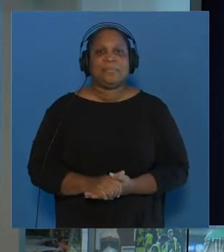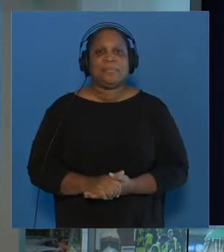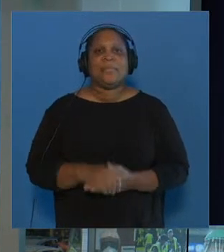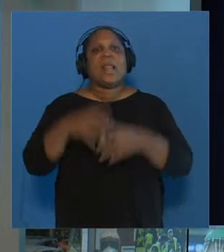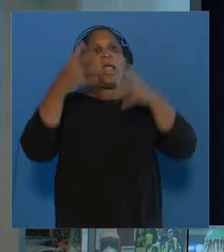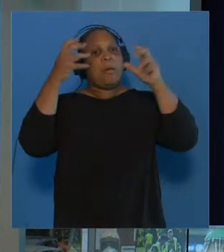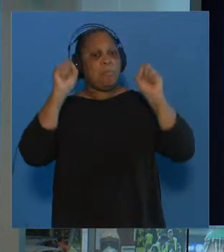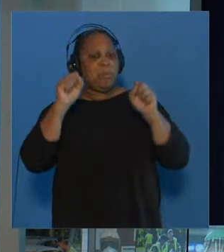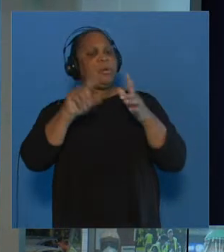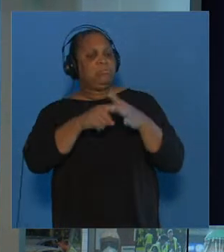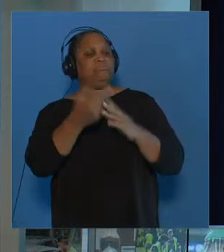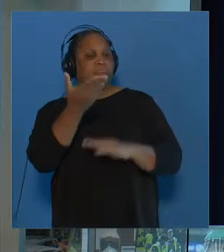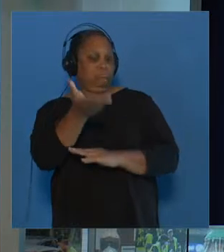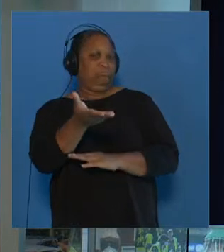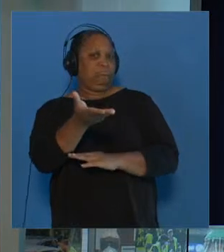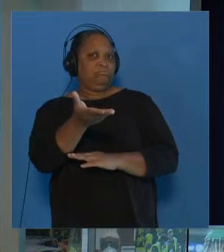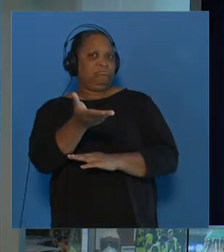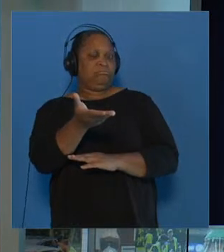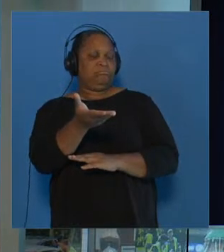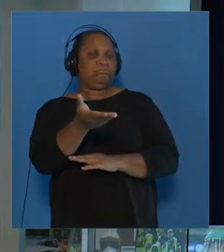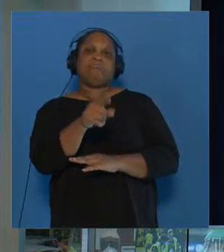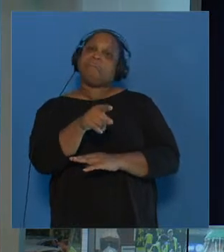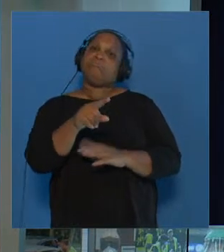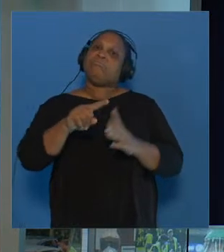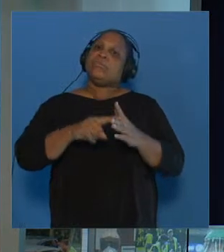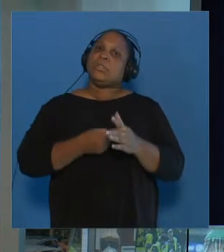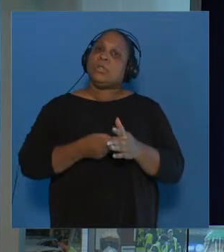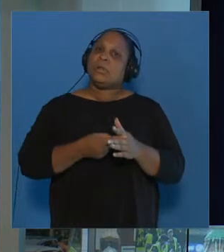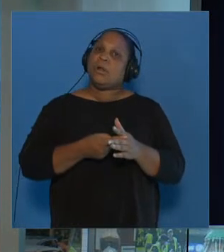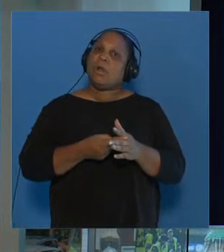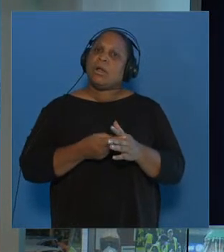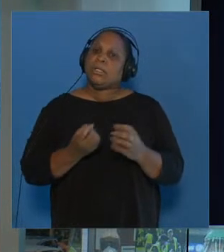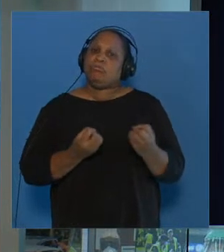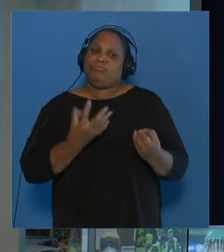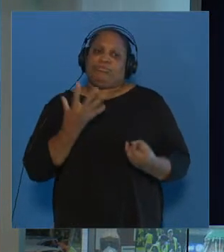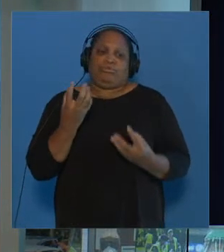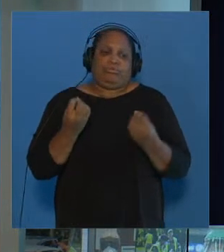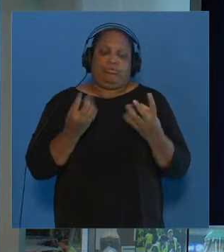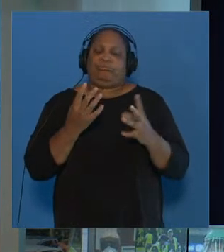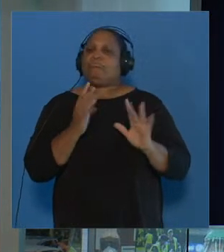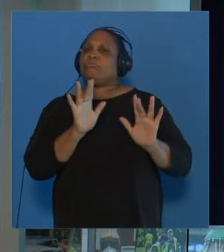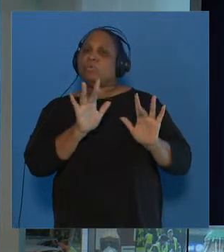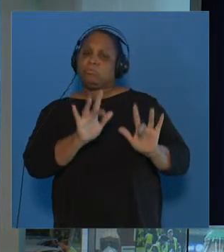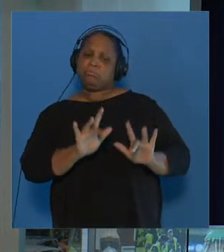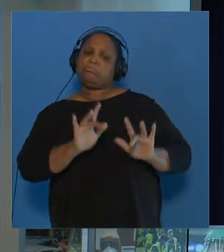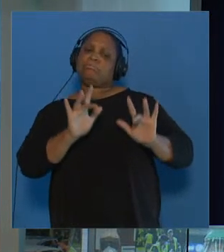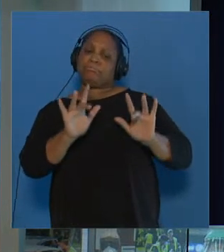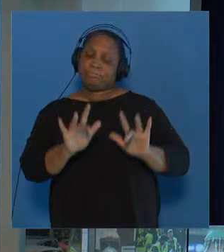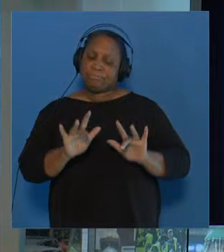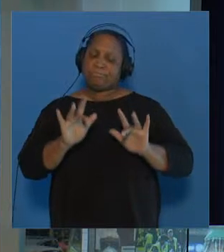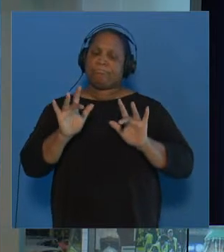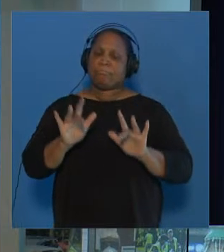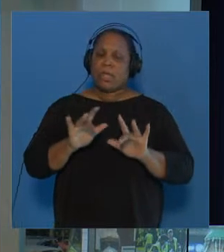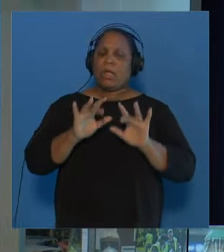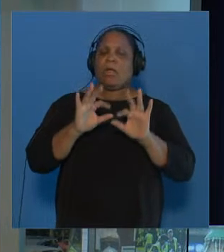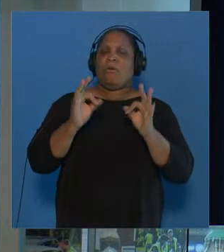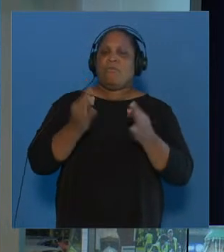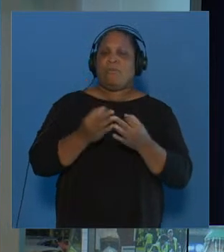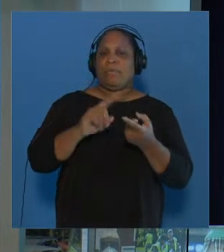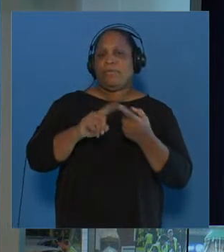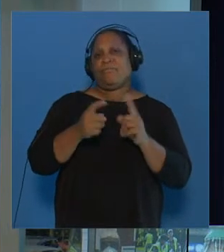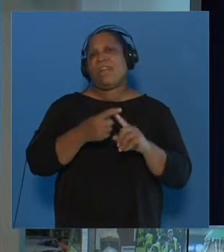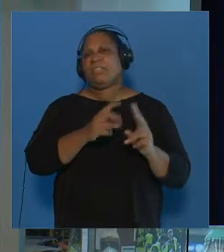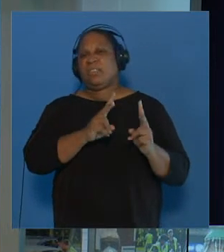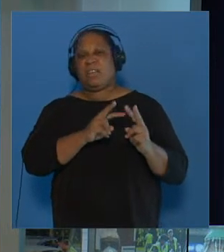Premier, I'll start with you where you started by expressing condolences to the family, friends, and colleagues of the